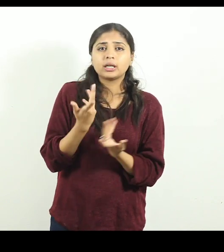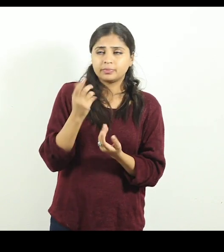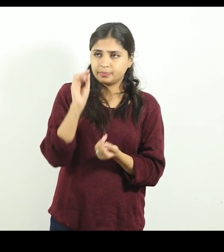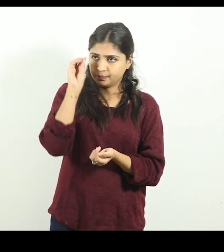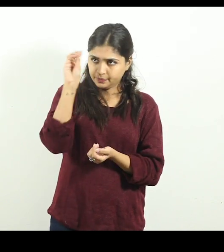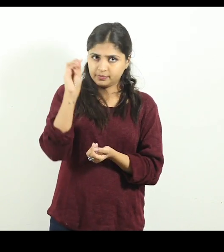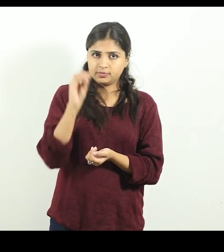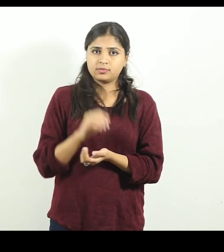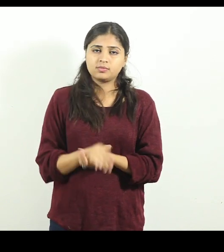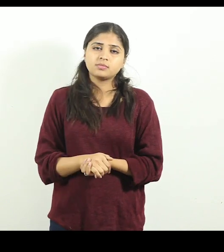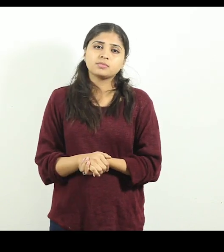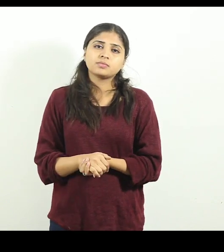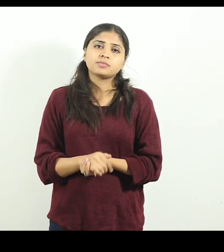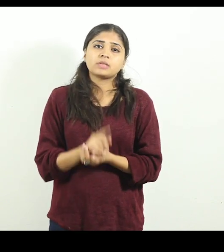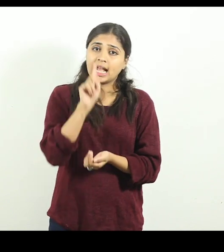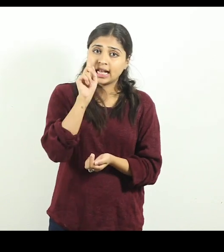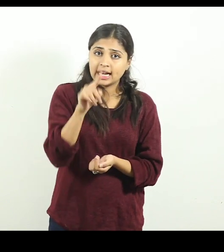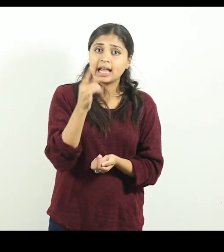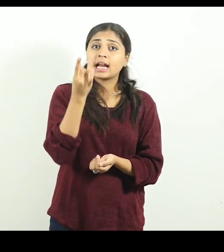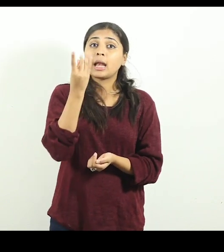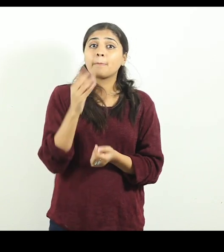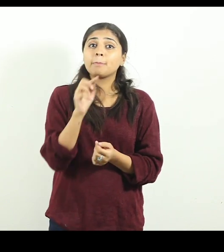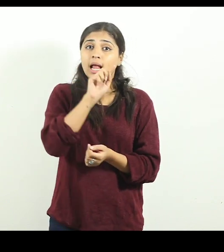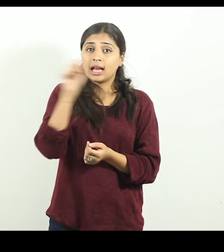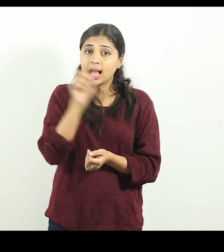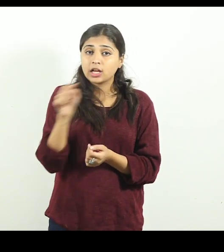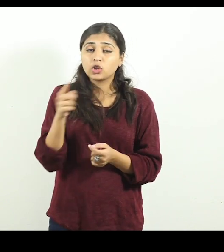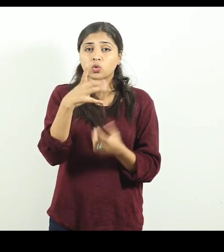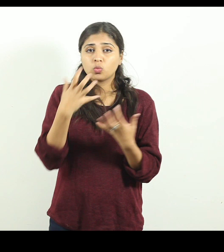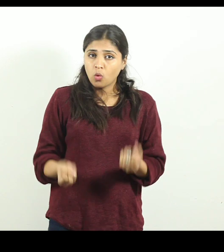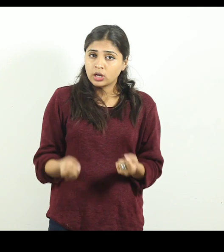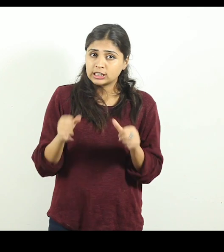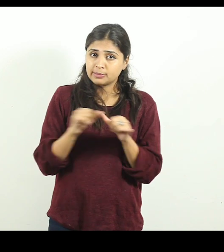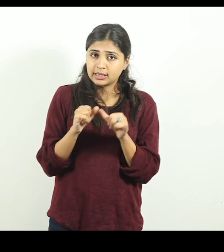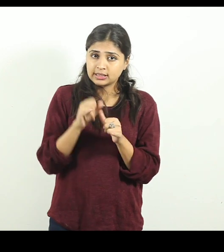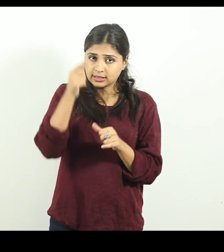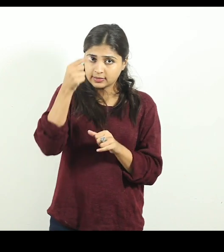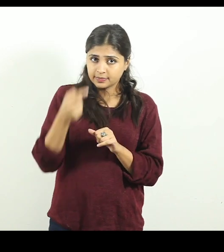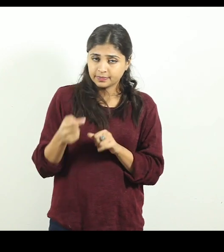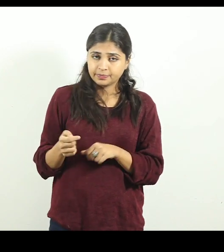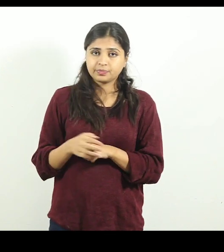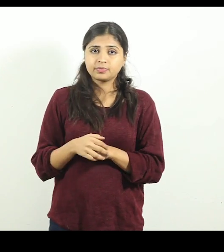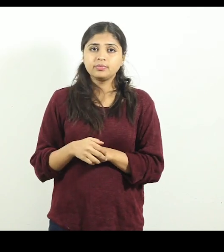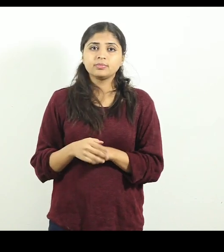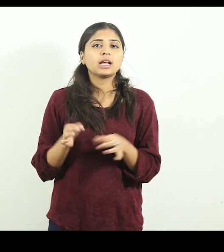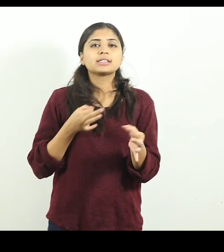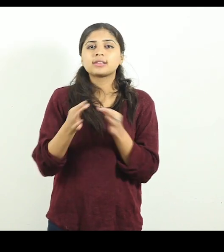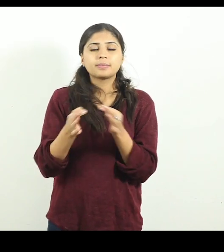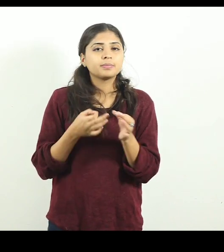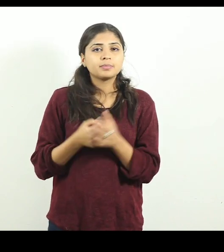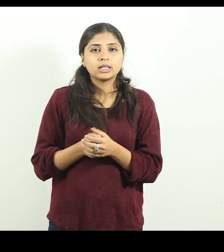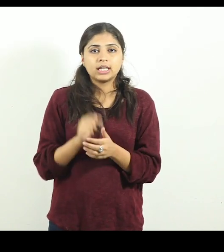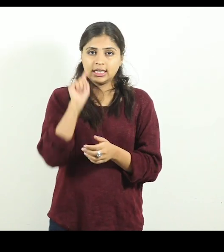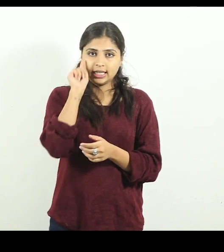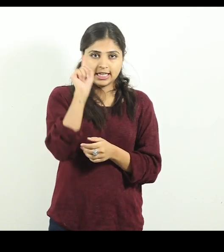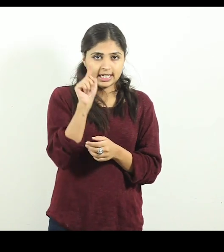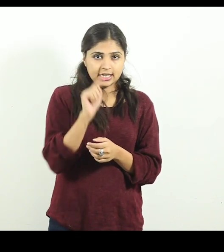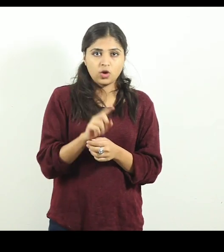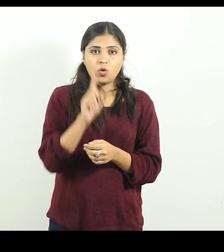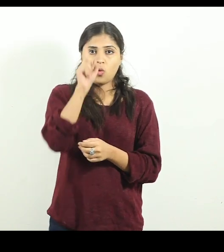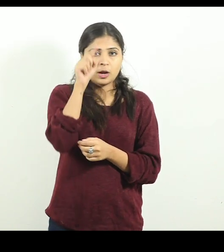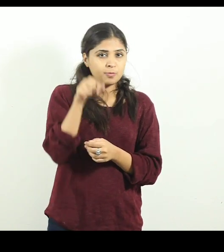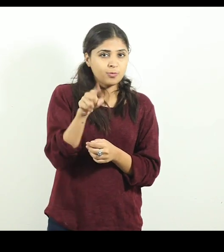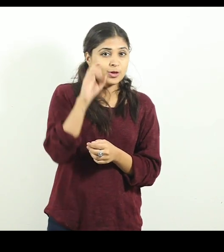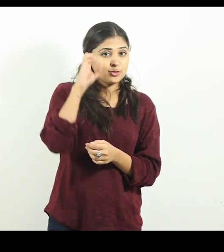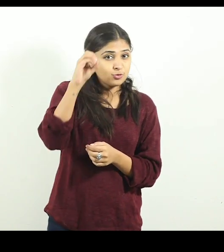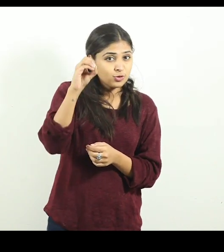For example, click 1.0 to single space with the spacing that is used earlier version of Word.